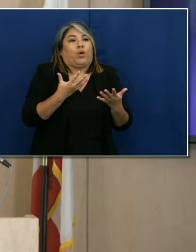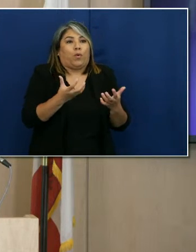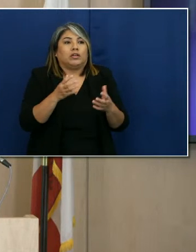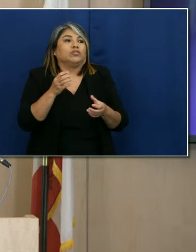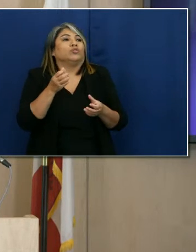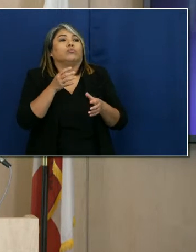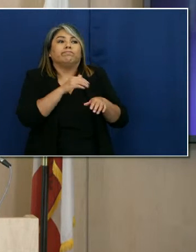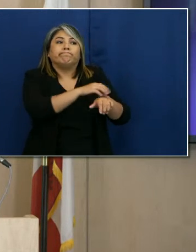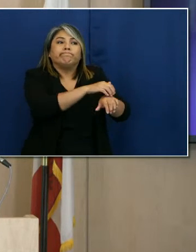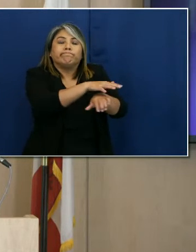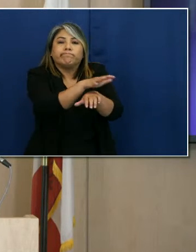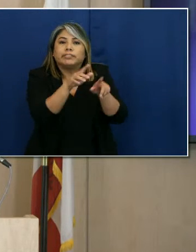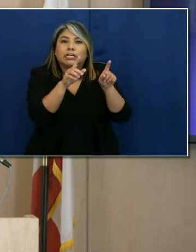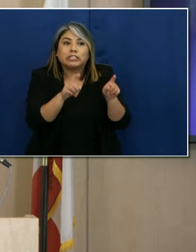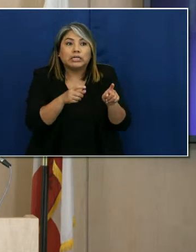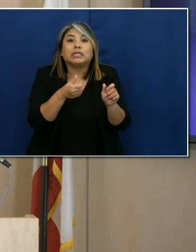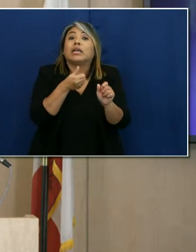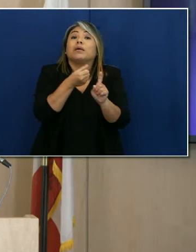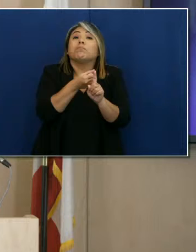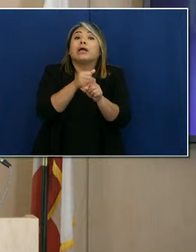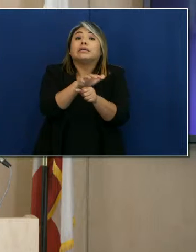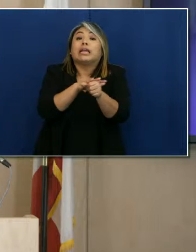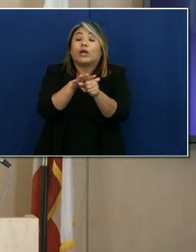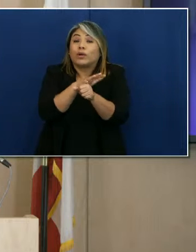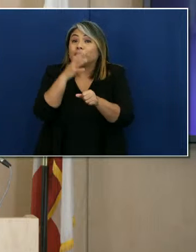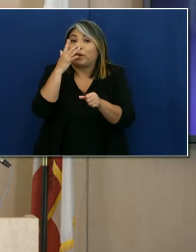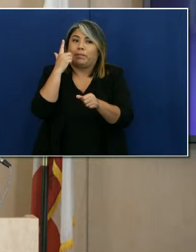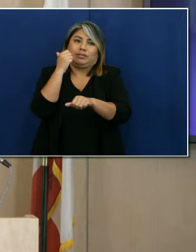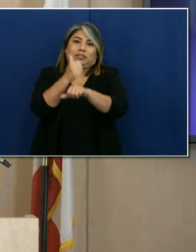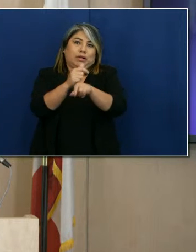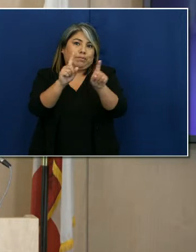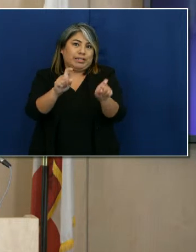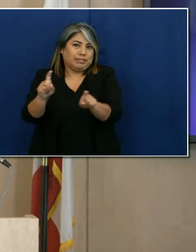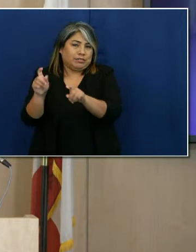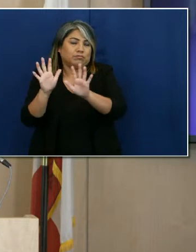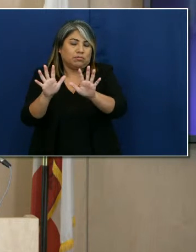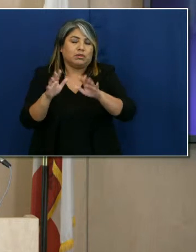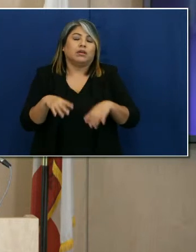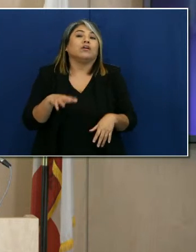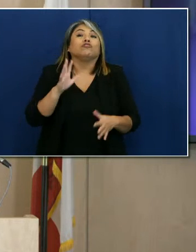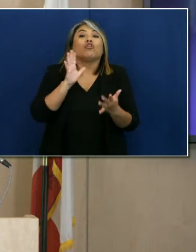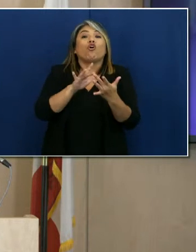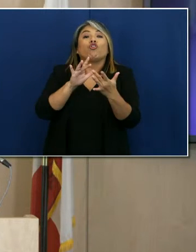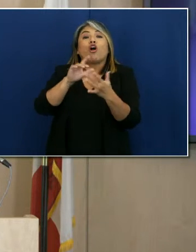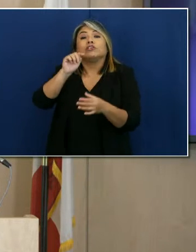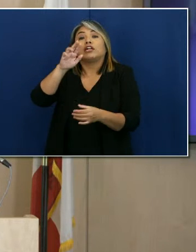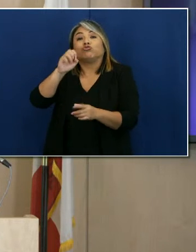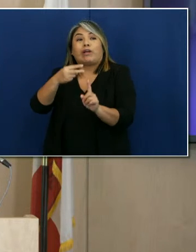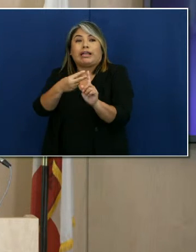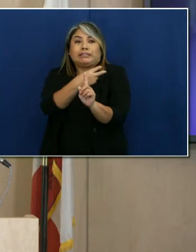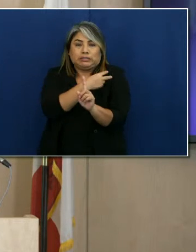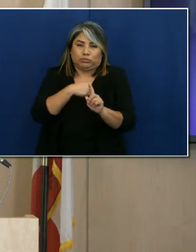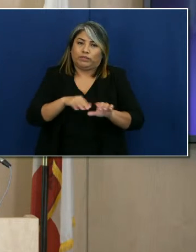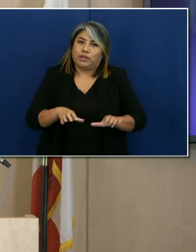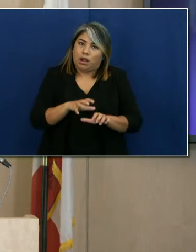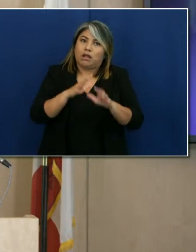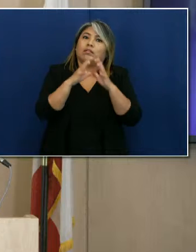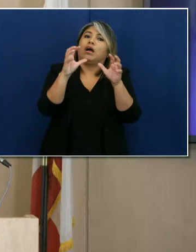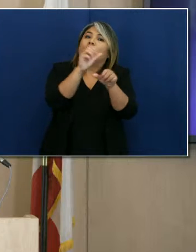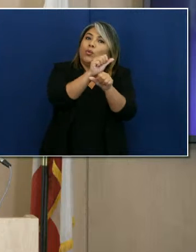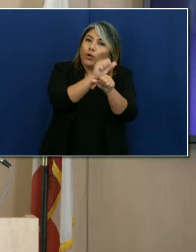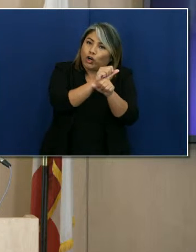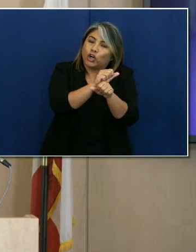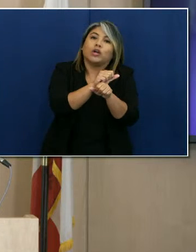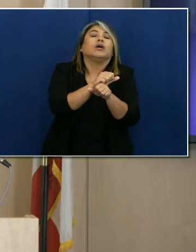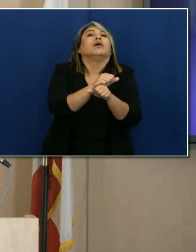that were more impacted. We did that by setting up testing. On the contact tracing part, we've done considerable work and effort bringing